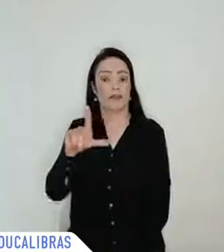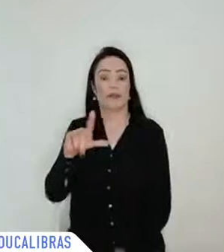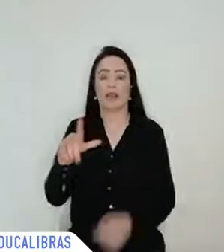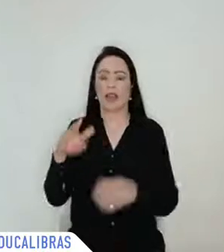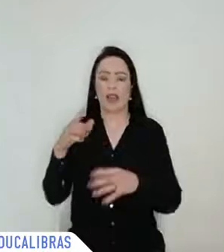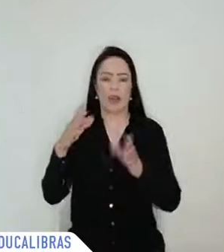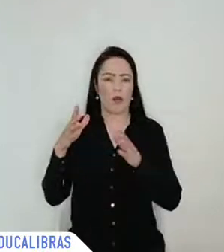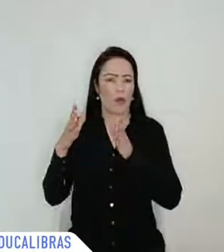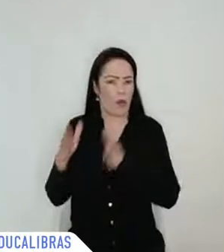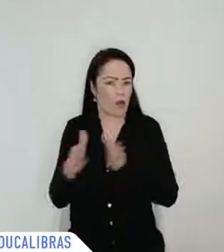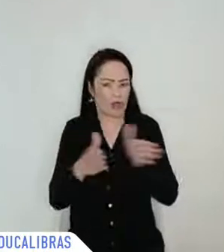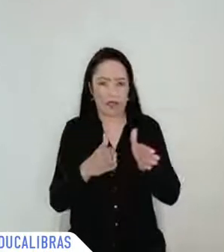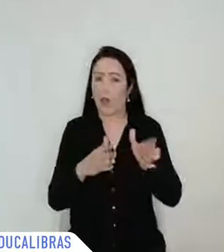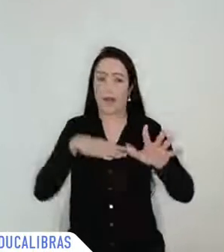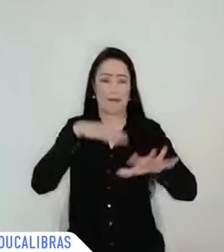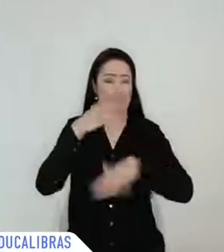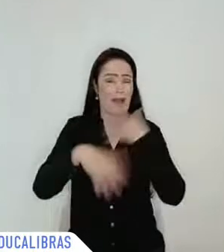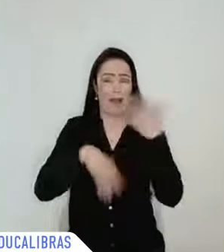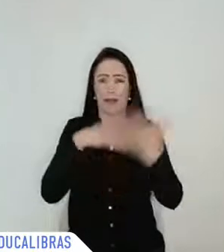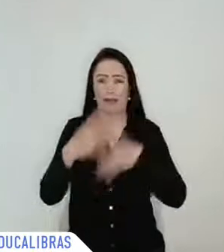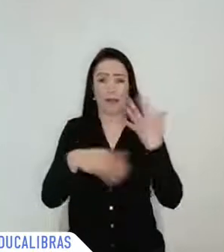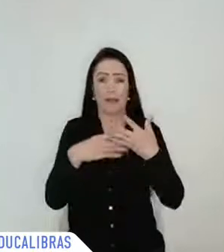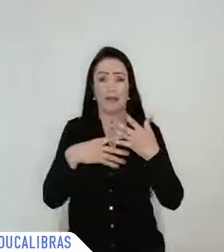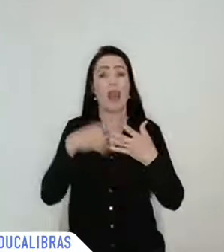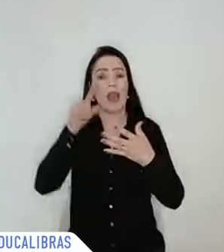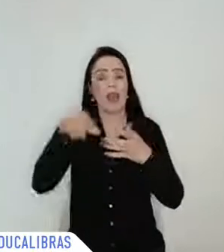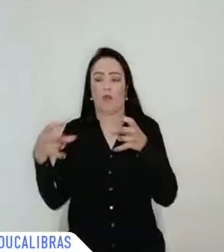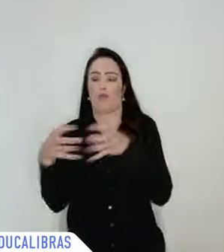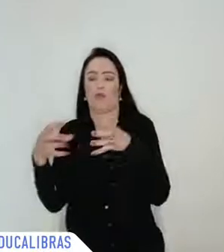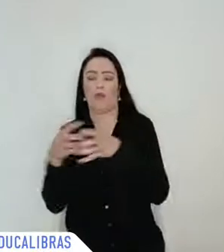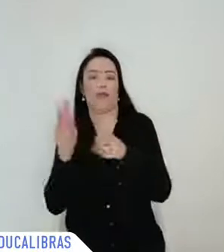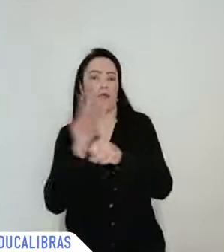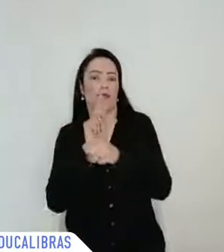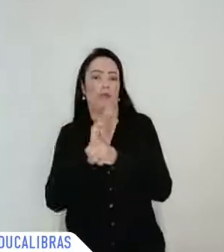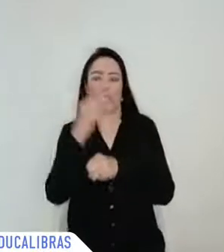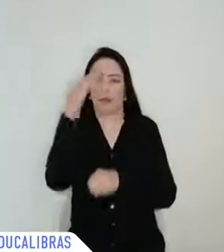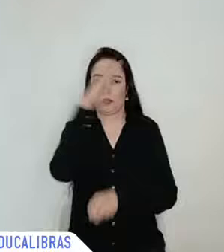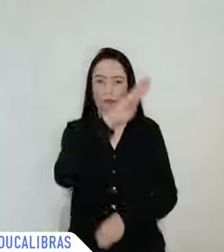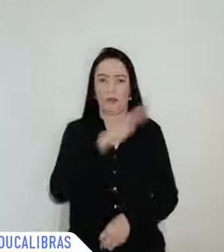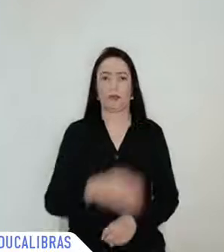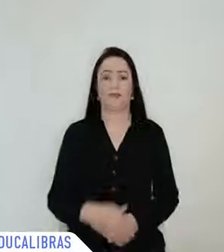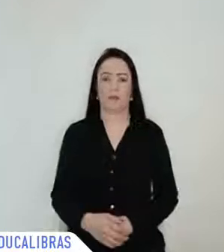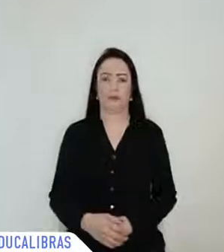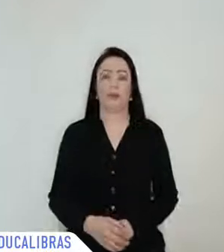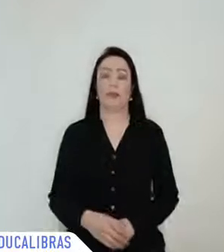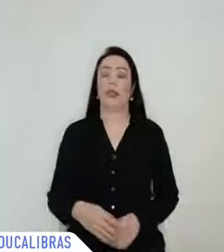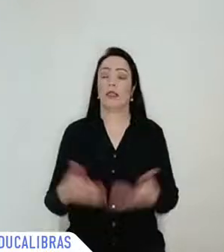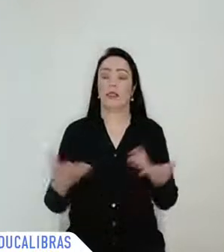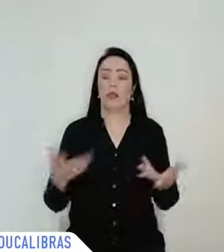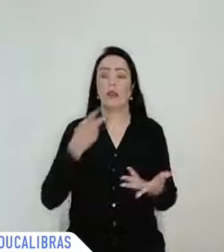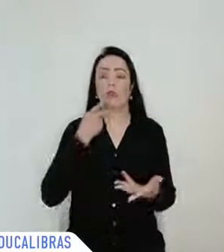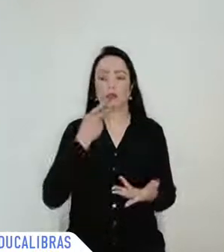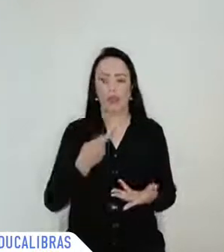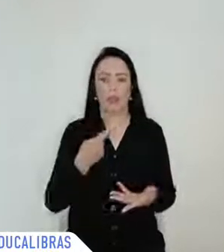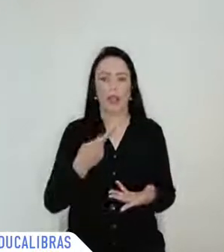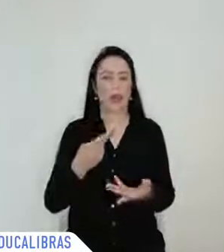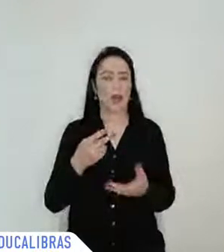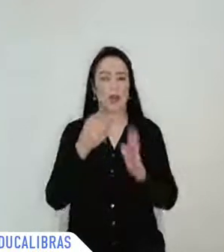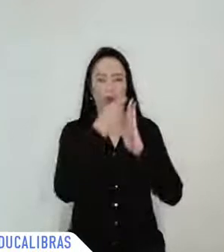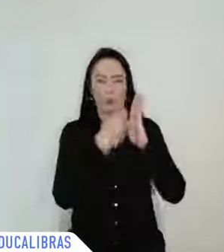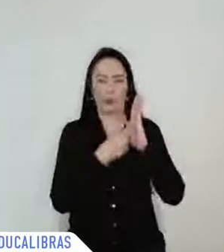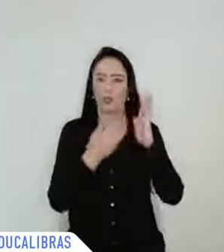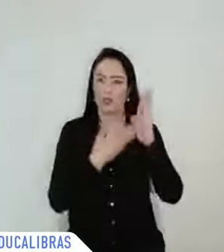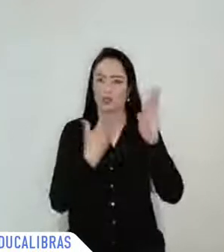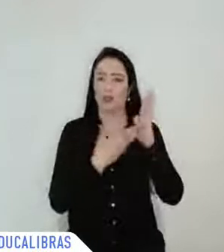as something that is not organized because it's the basis of Bolsonarism, and this is what we have to fight against.